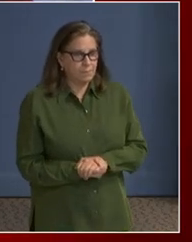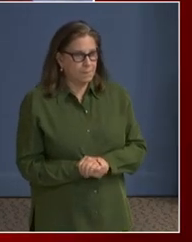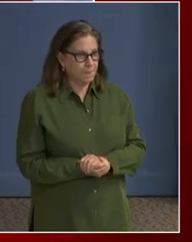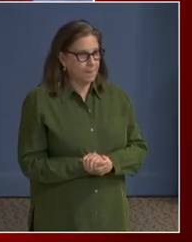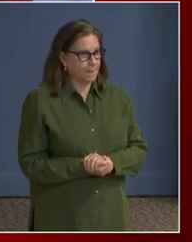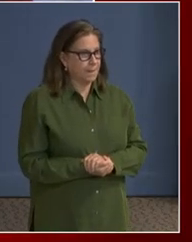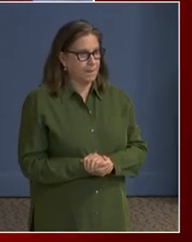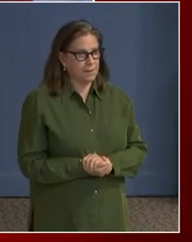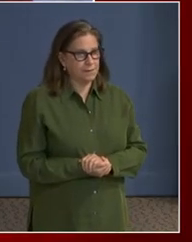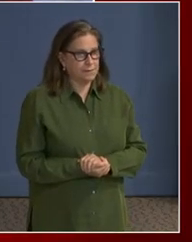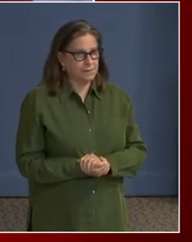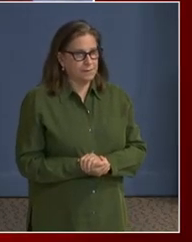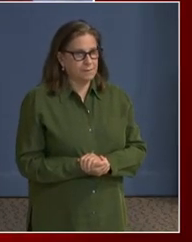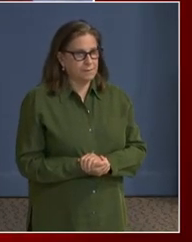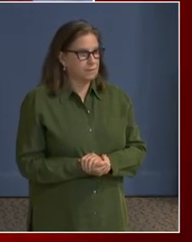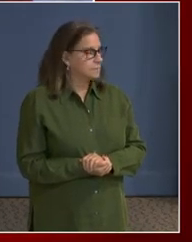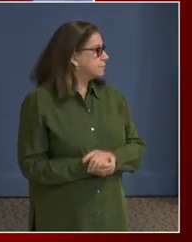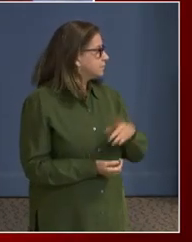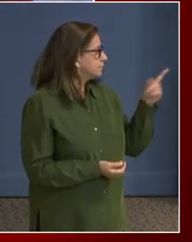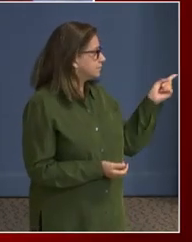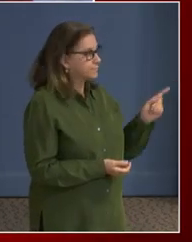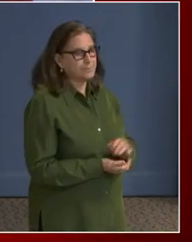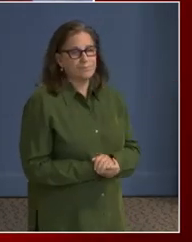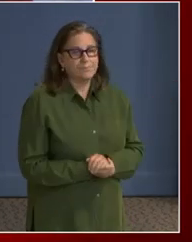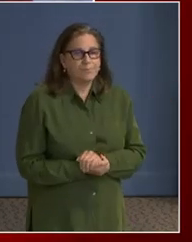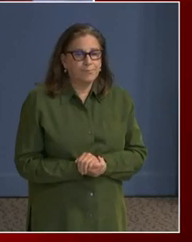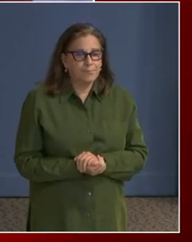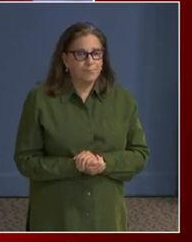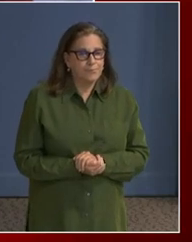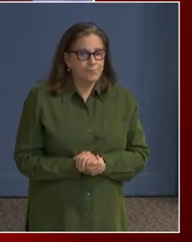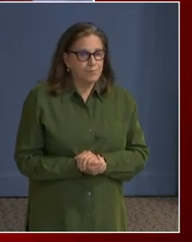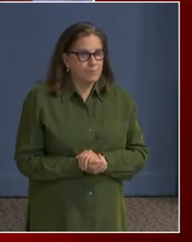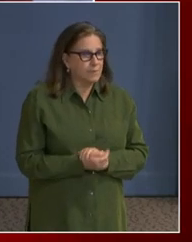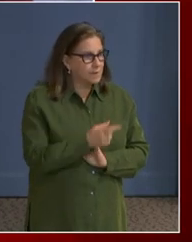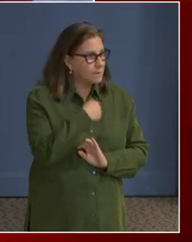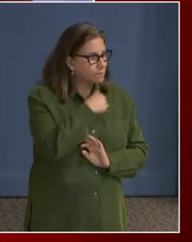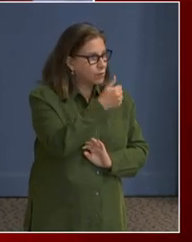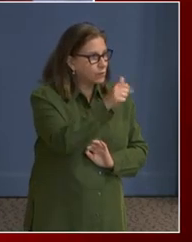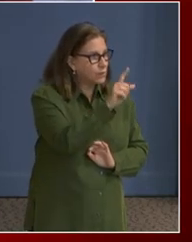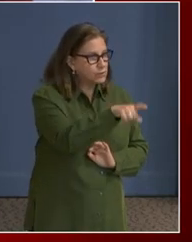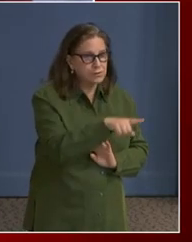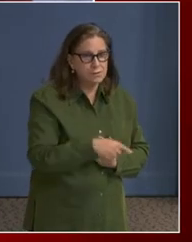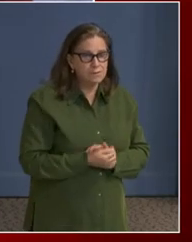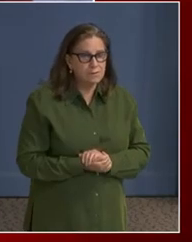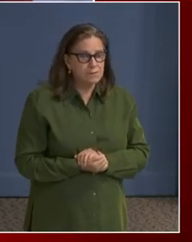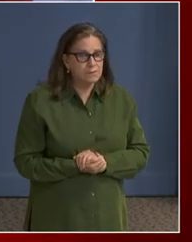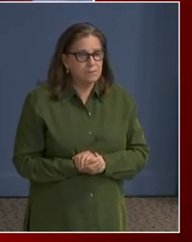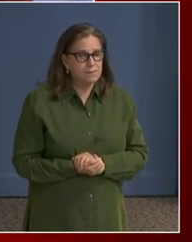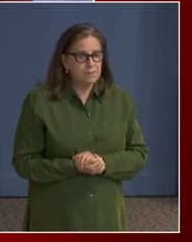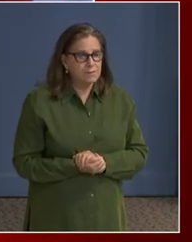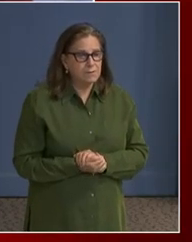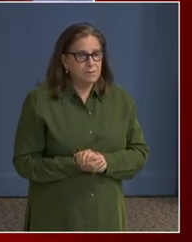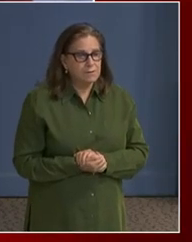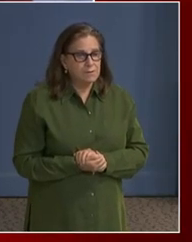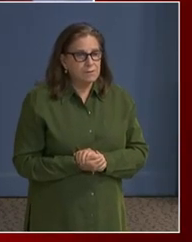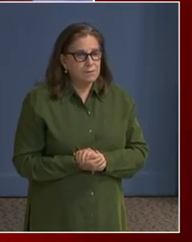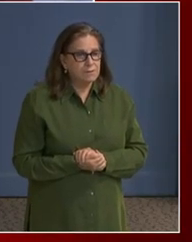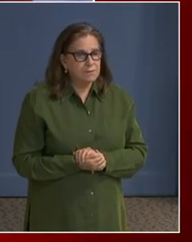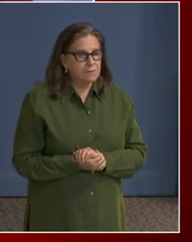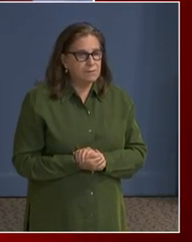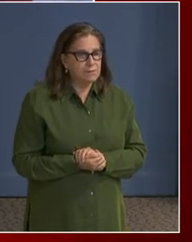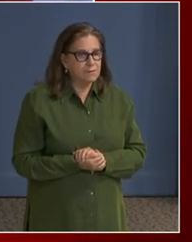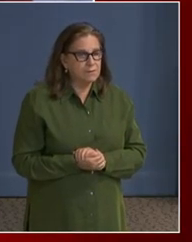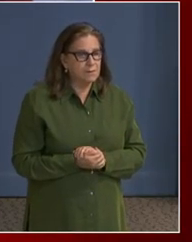So, Mark, I think you asked the question that was asked earlier, that we have some numbers